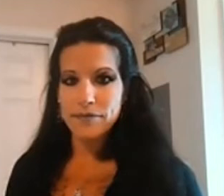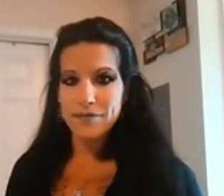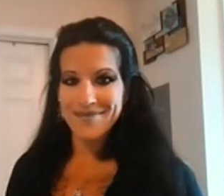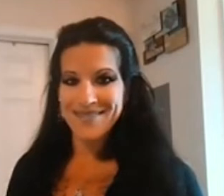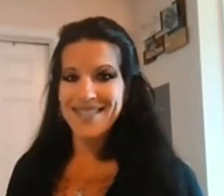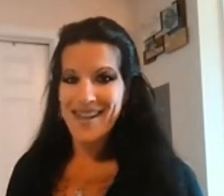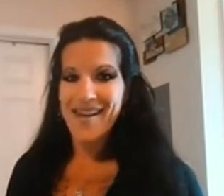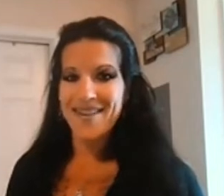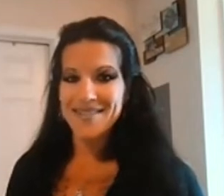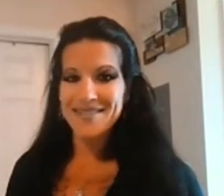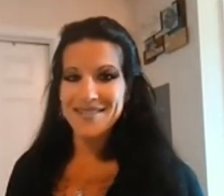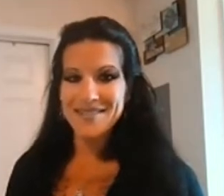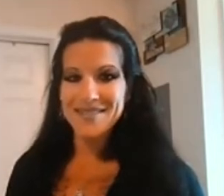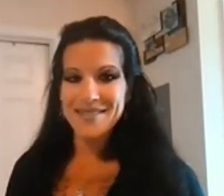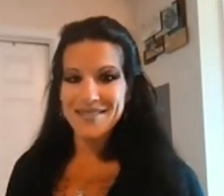adventure?